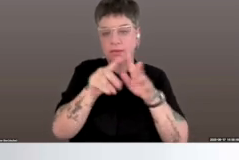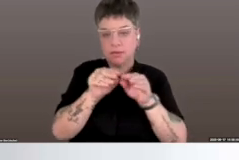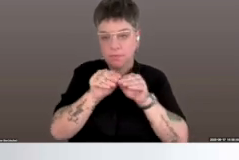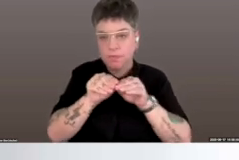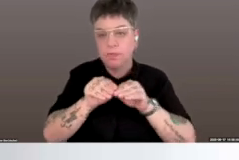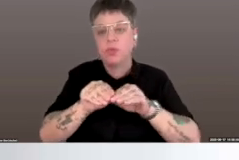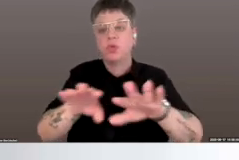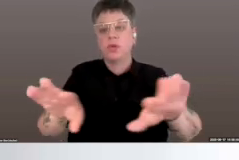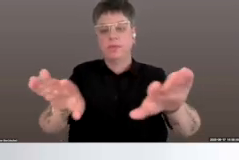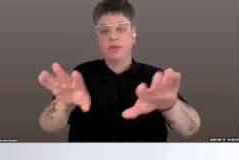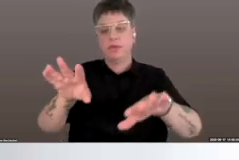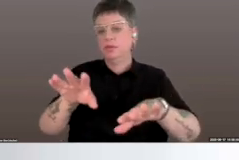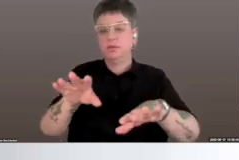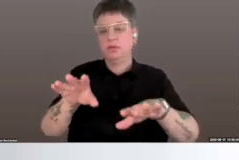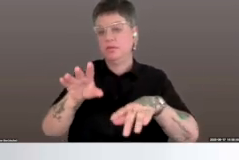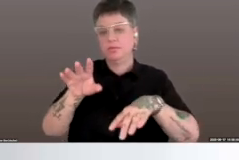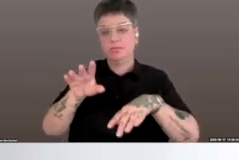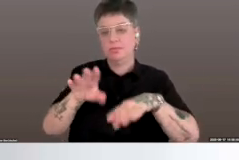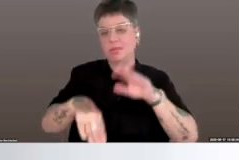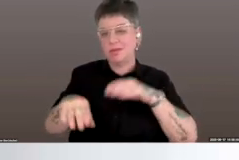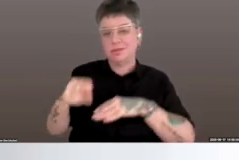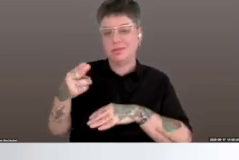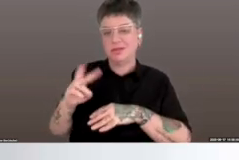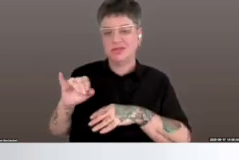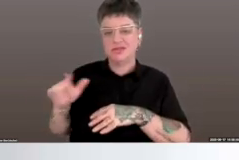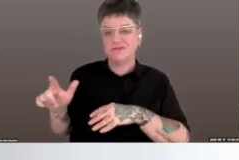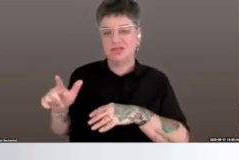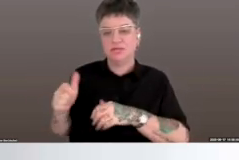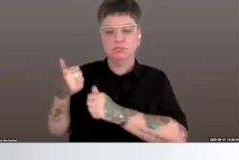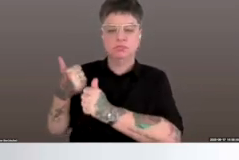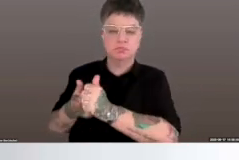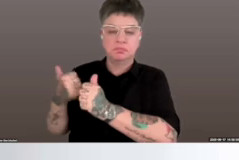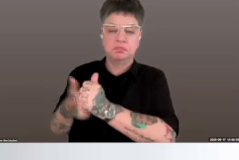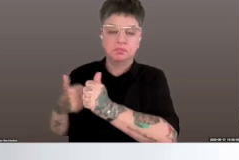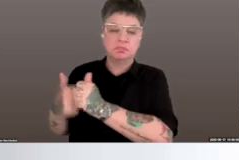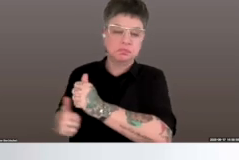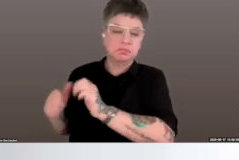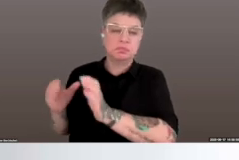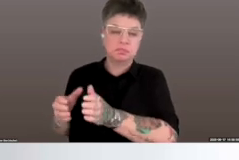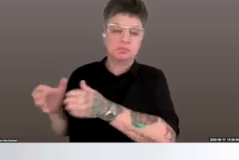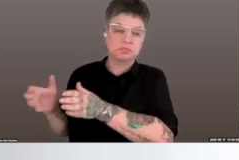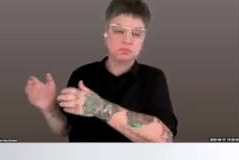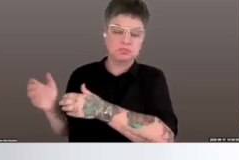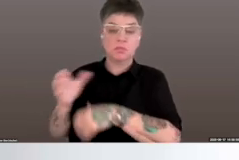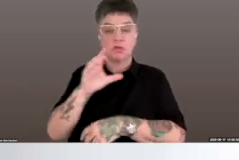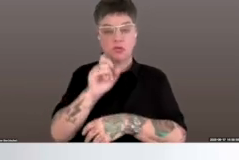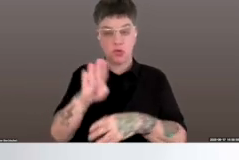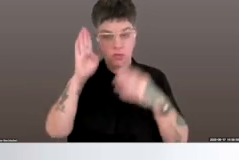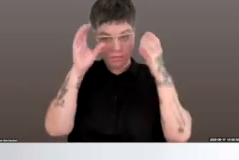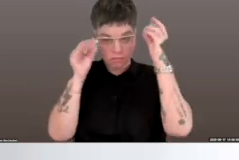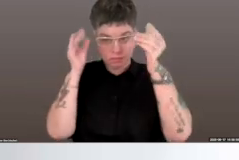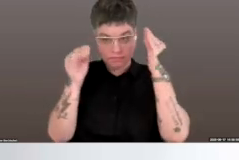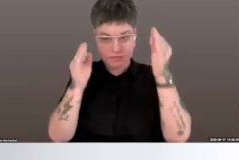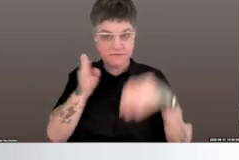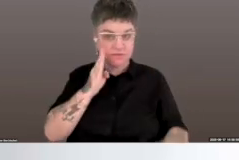to HVIP, which is more of a piecemeal approach. Is CARB contemplating in the